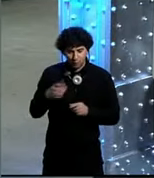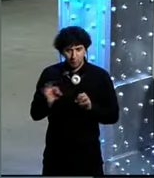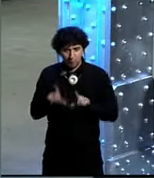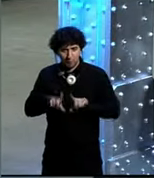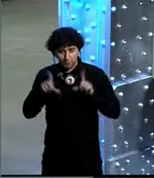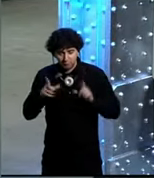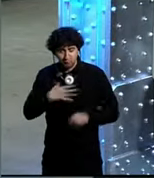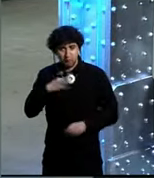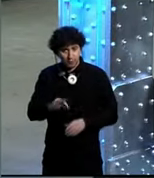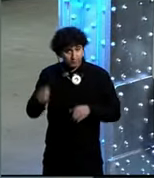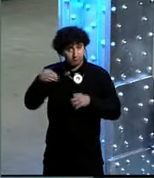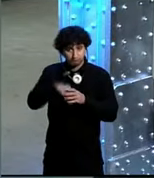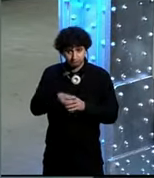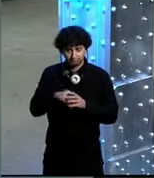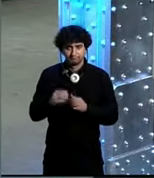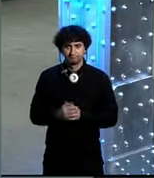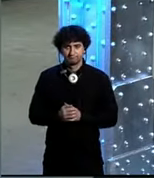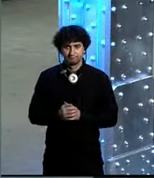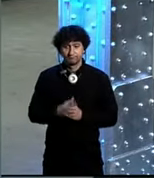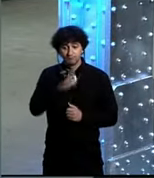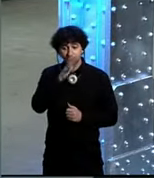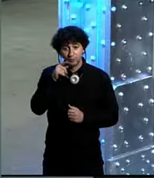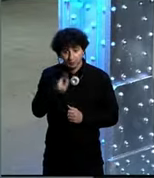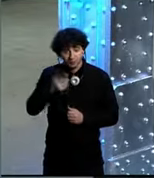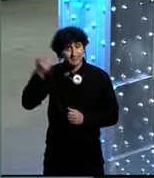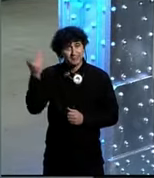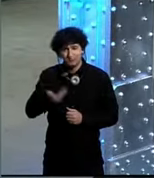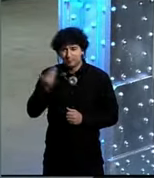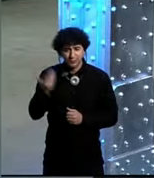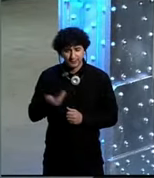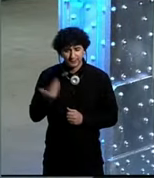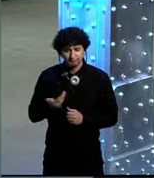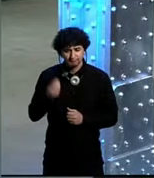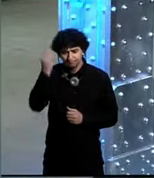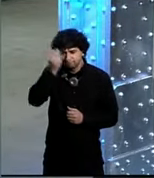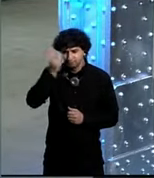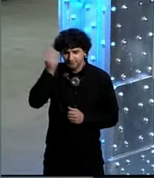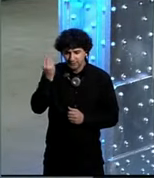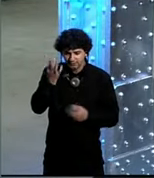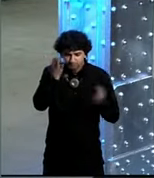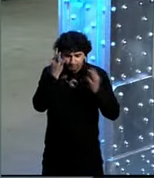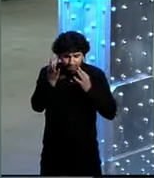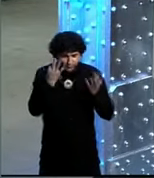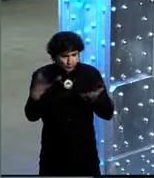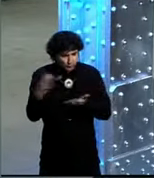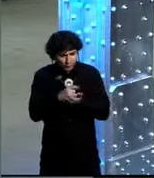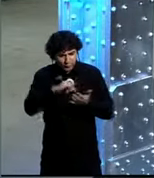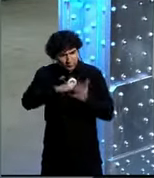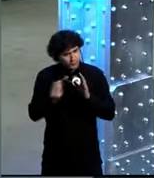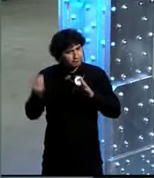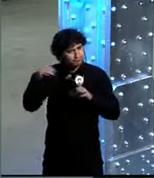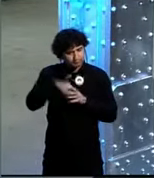upon. And that's why it's extremely important to think about all the aspects of your projects and of our projects from a storytelling